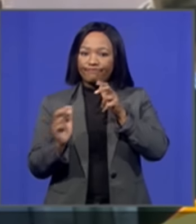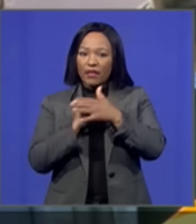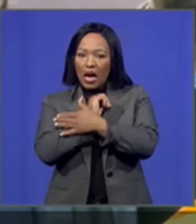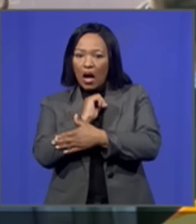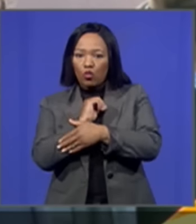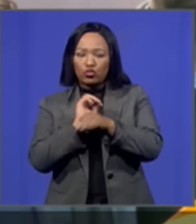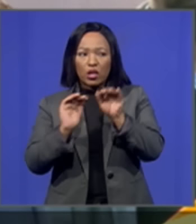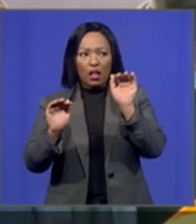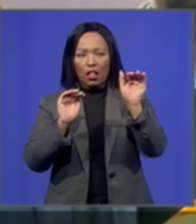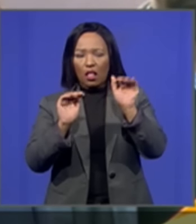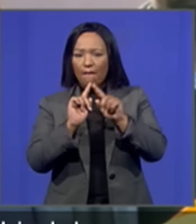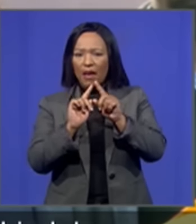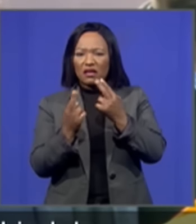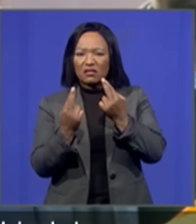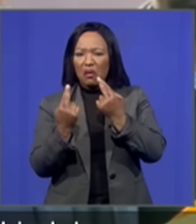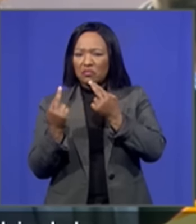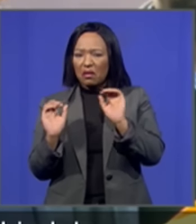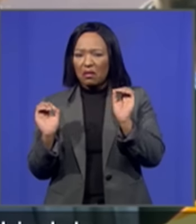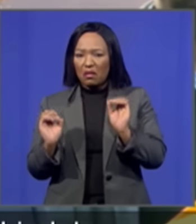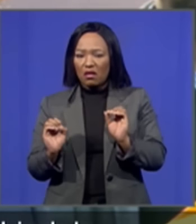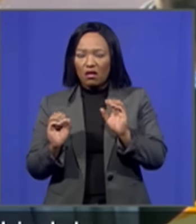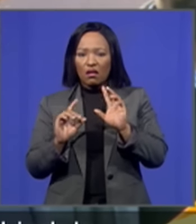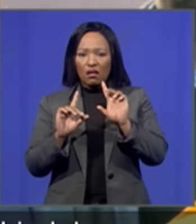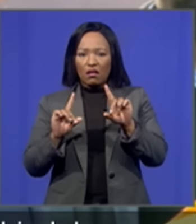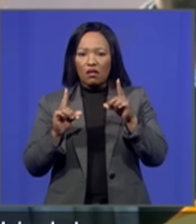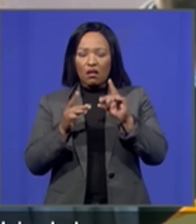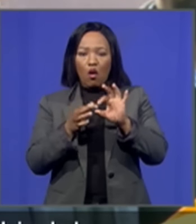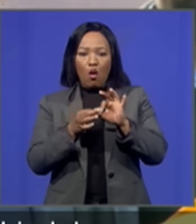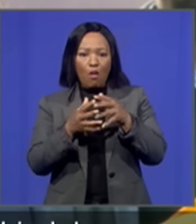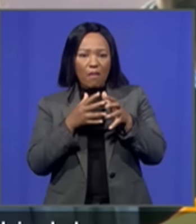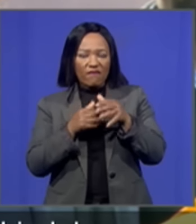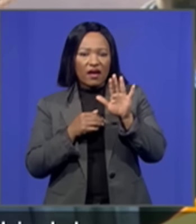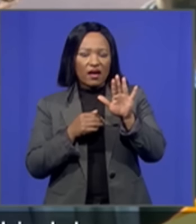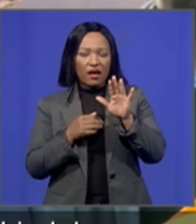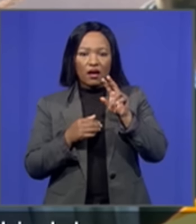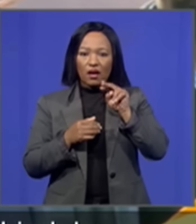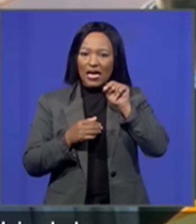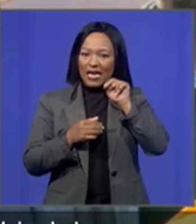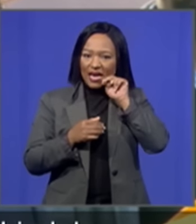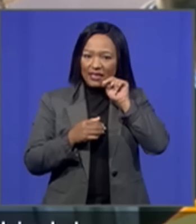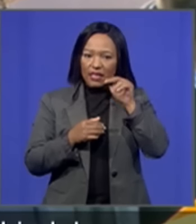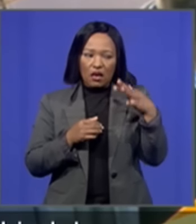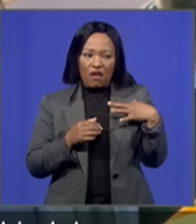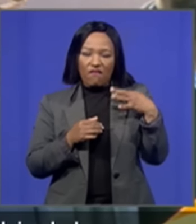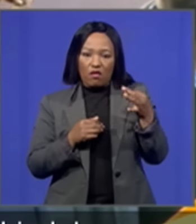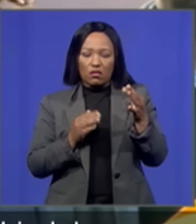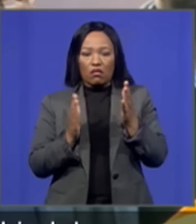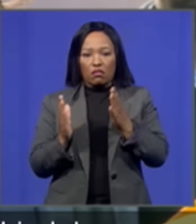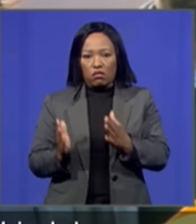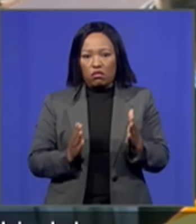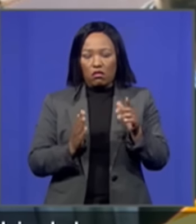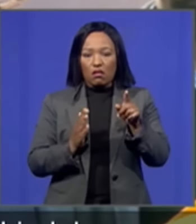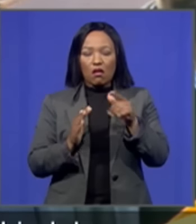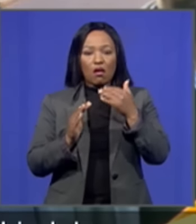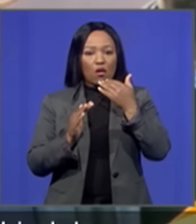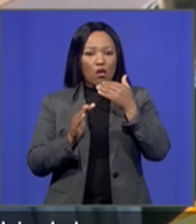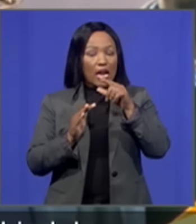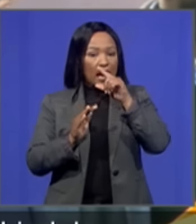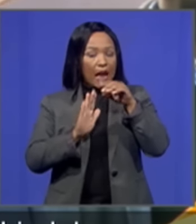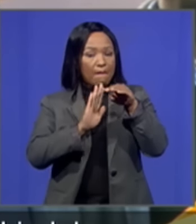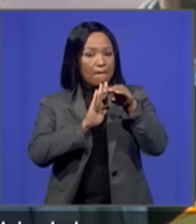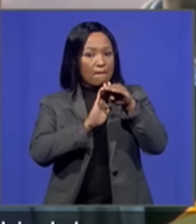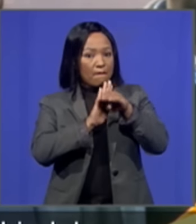submitted through the Department of Home Affairs as Nigeria is preparing voluntary reparation, the list of those who are